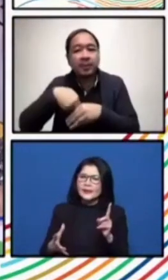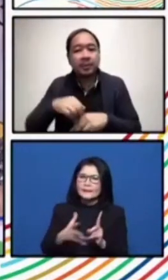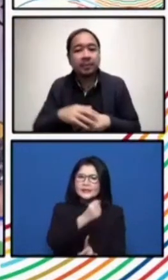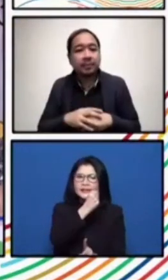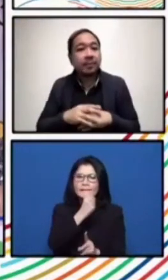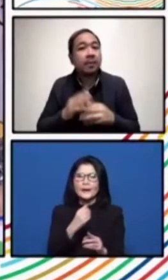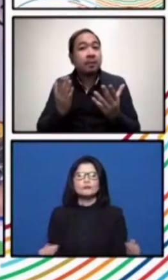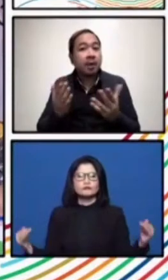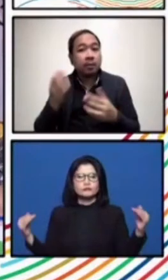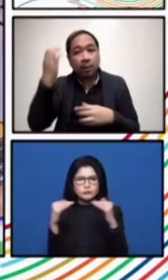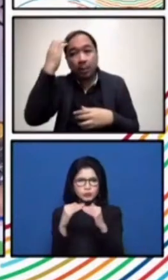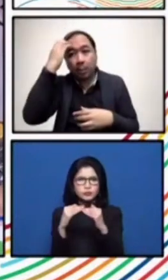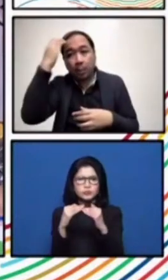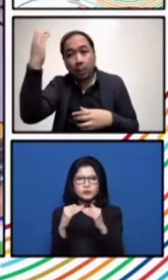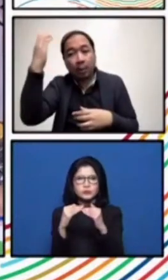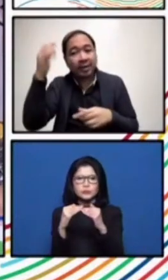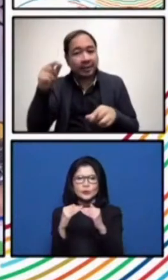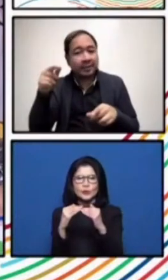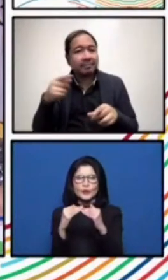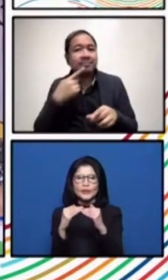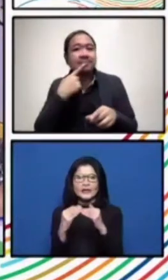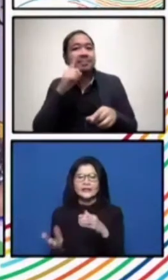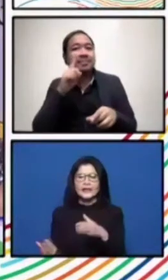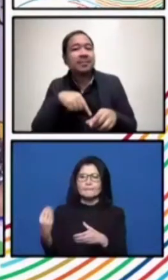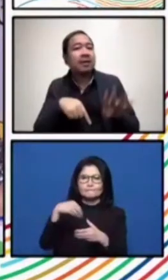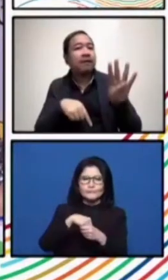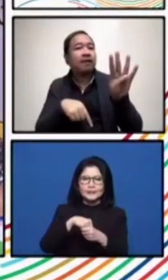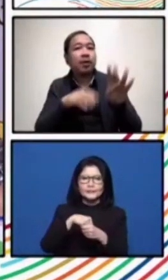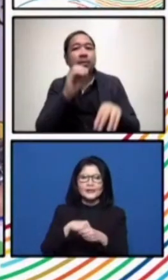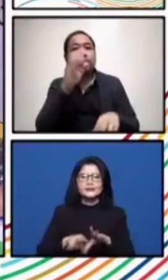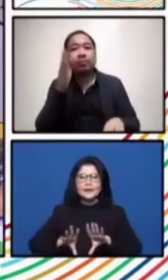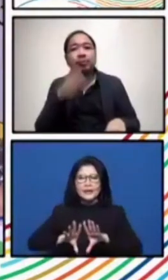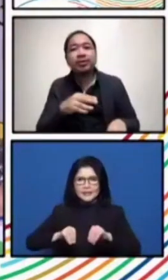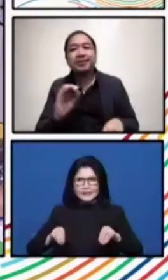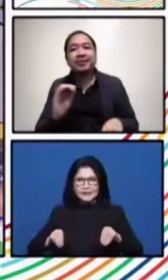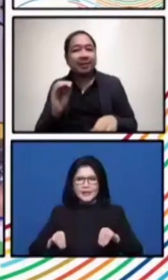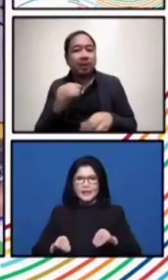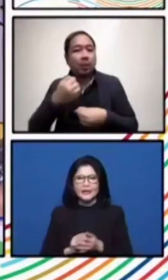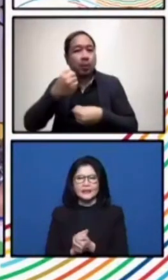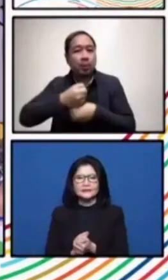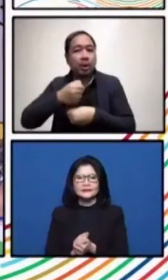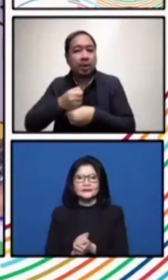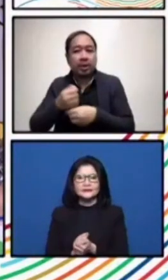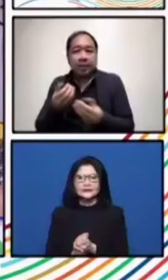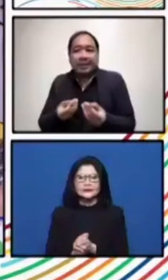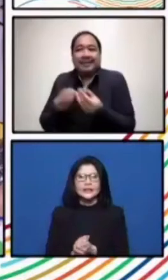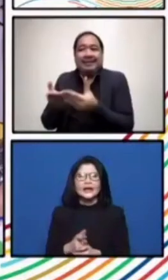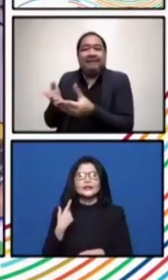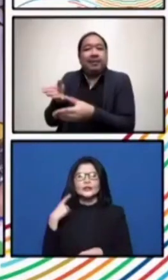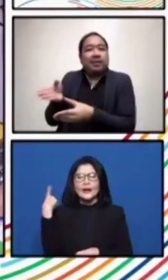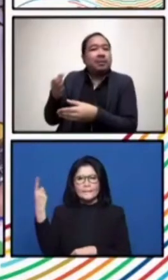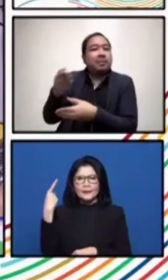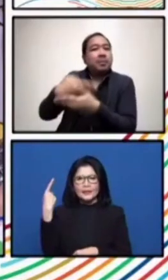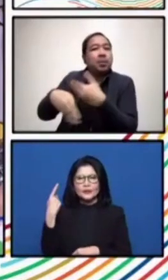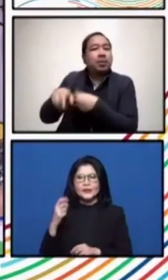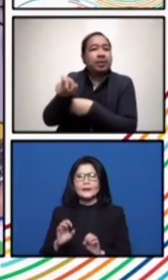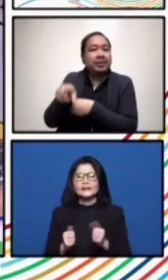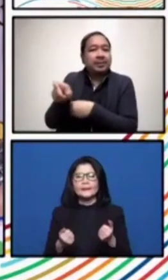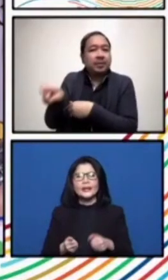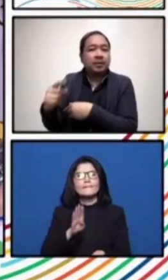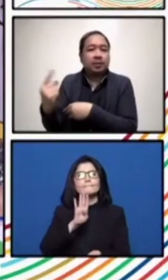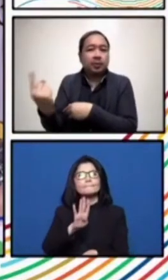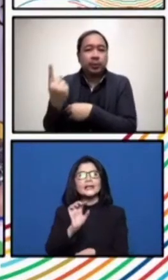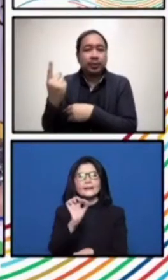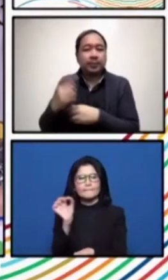has already reserved four percent vacancies in government establishment for person with disabilities National